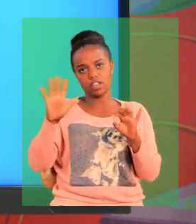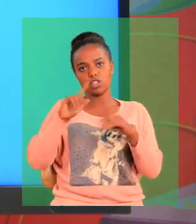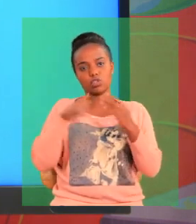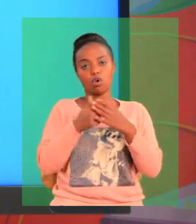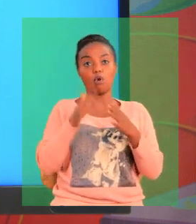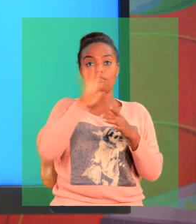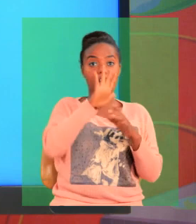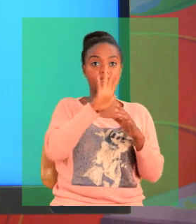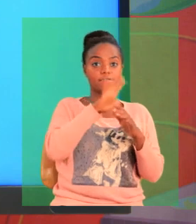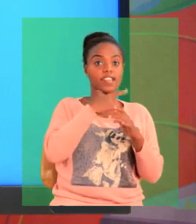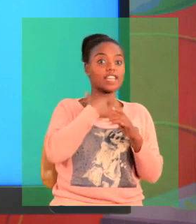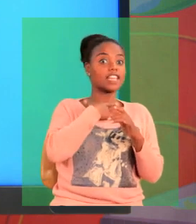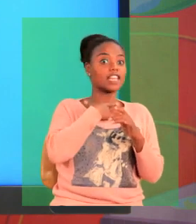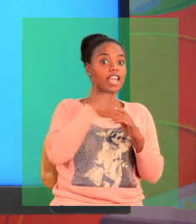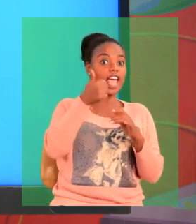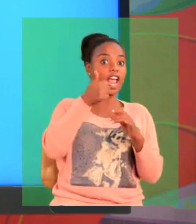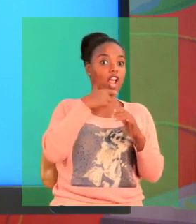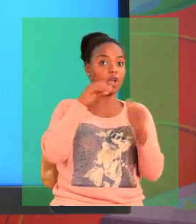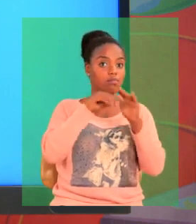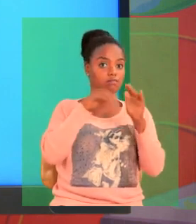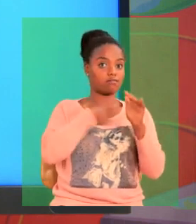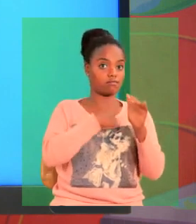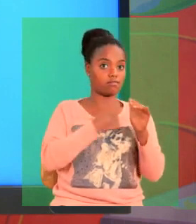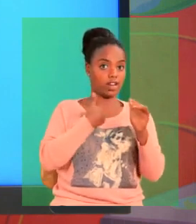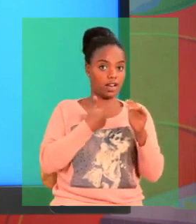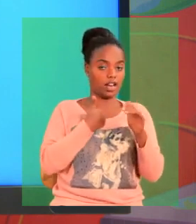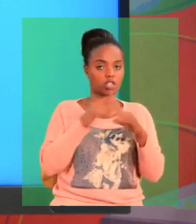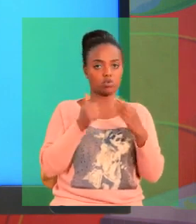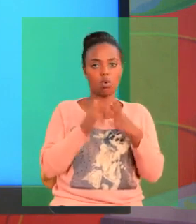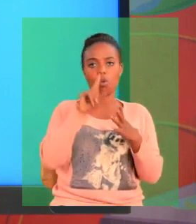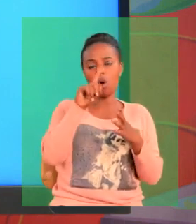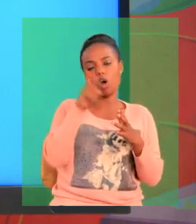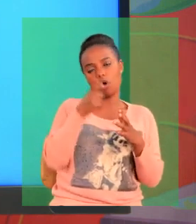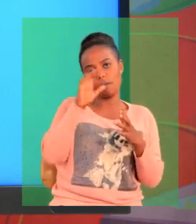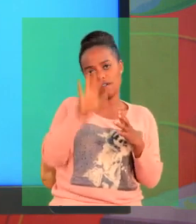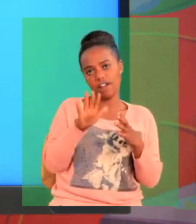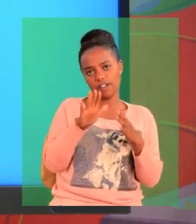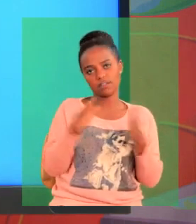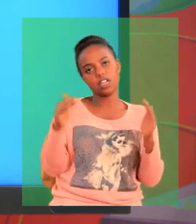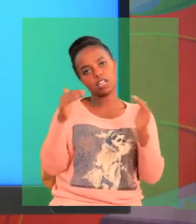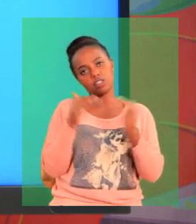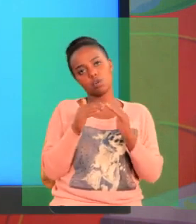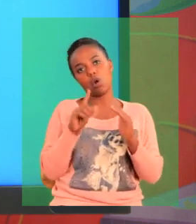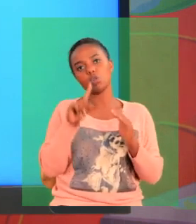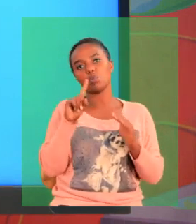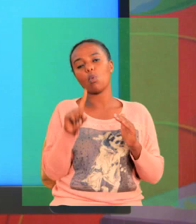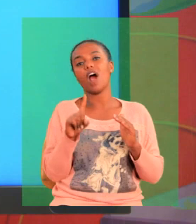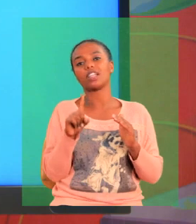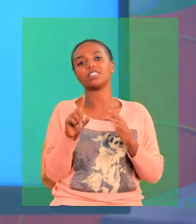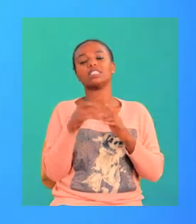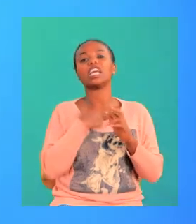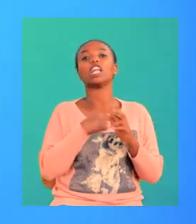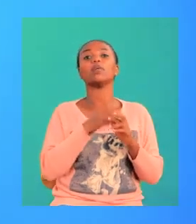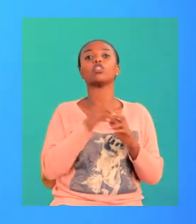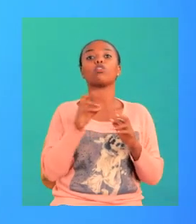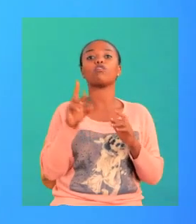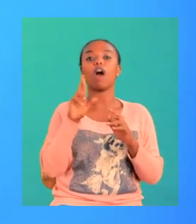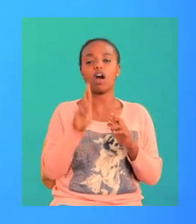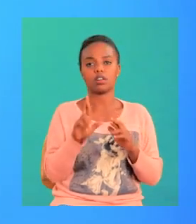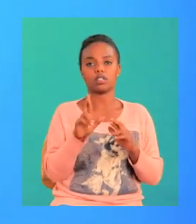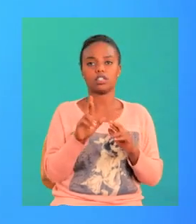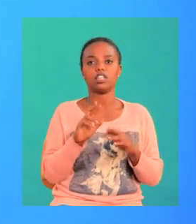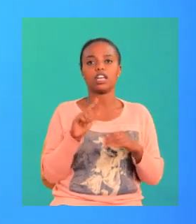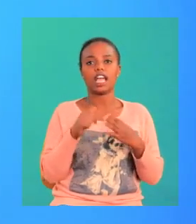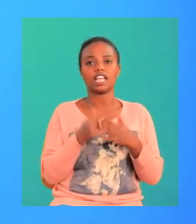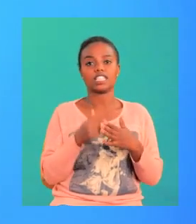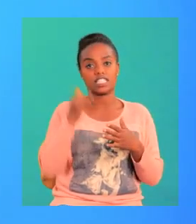5 in A. So 1, 5 is one of element of R. And